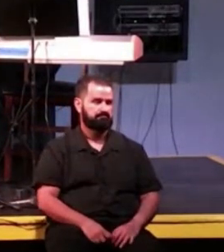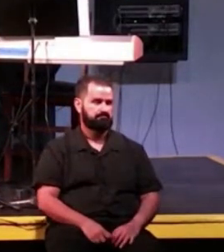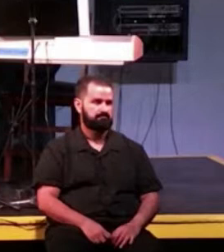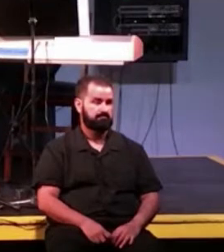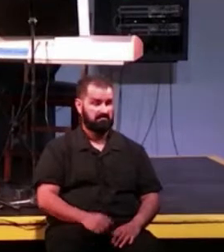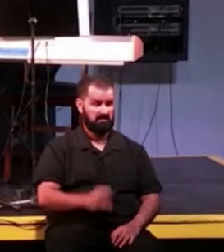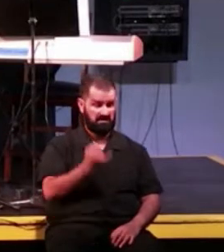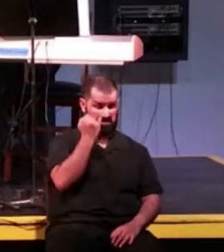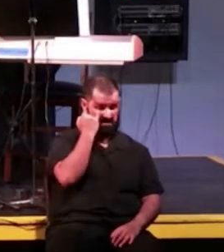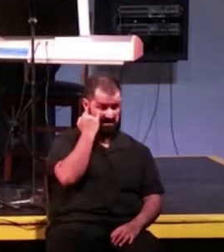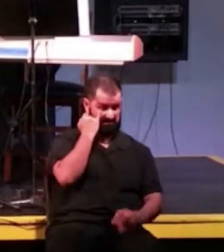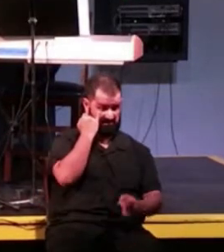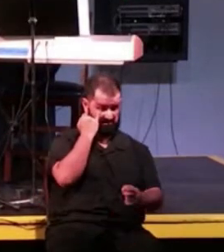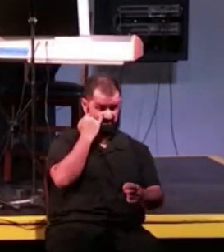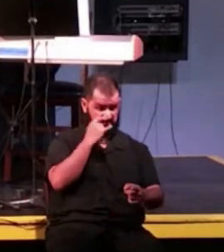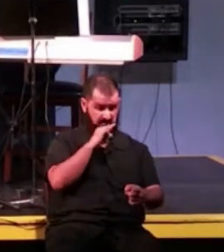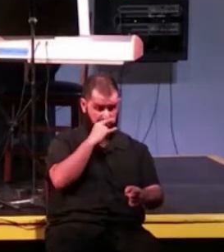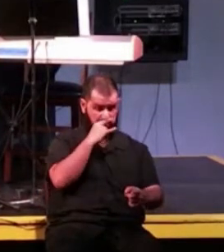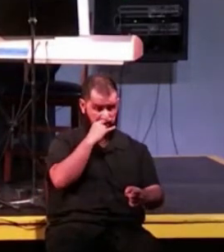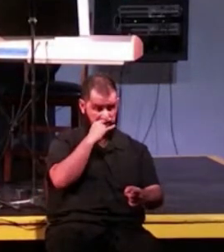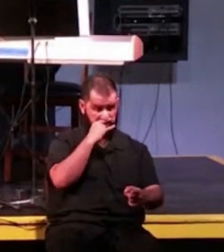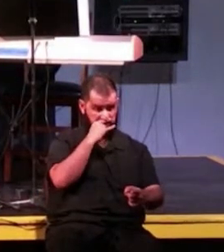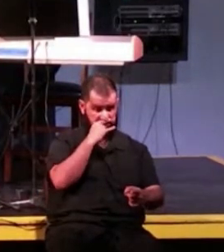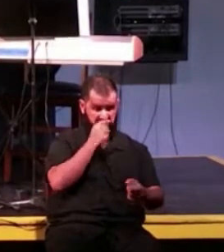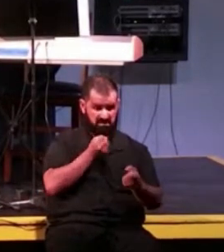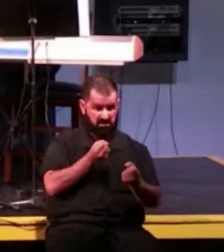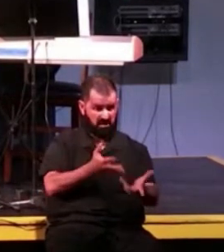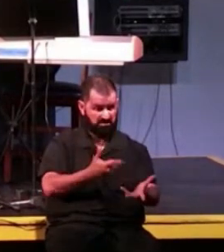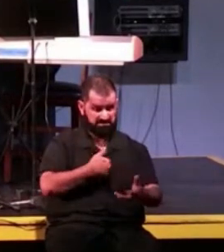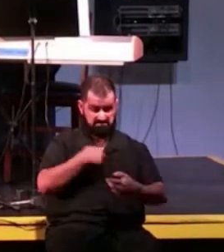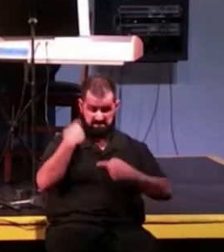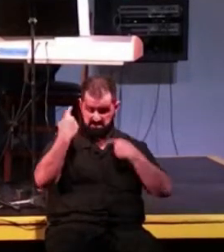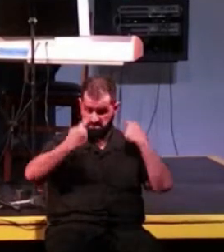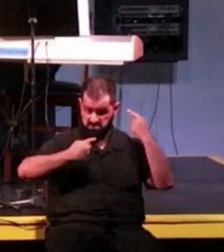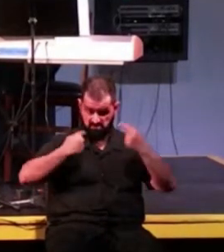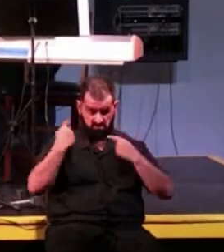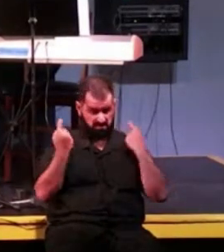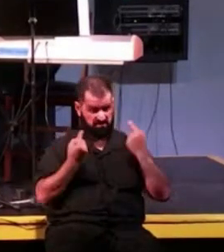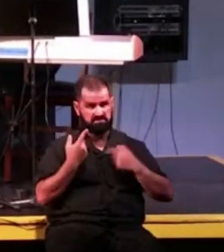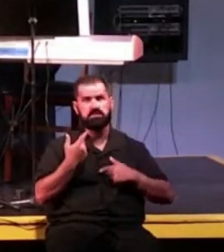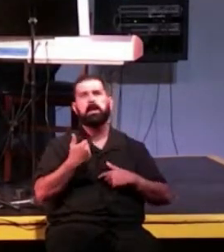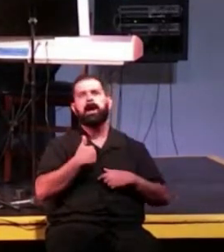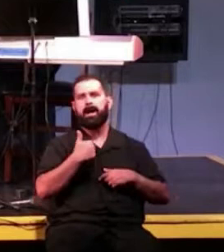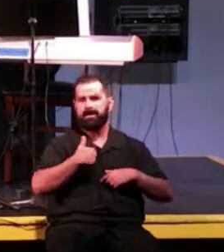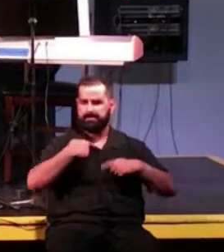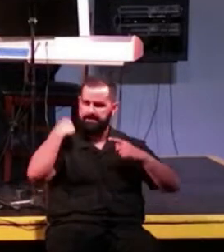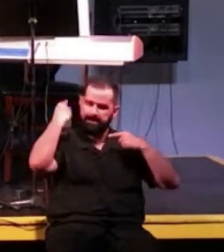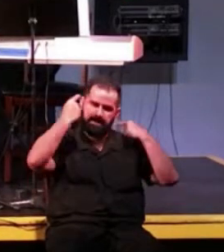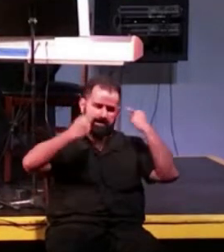And if my kids are driving me crazy, I'm going to get crazy.